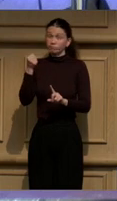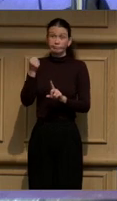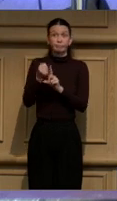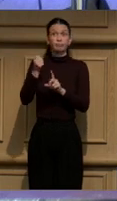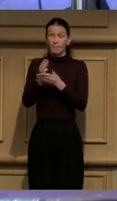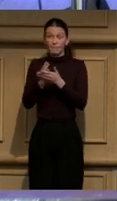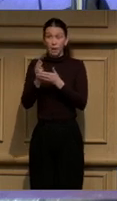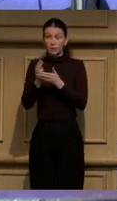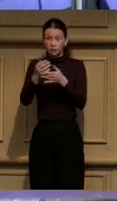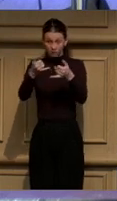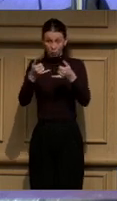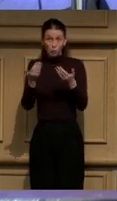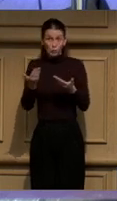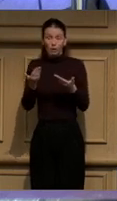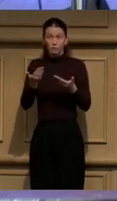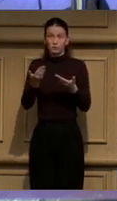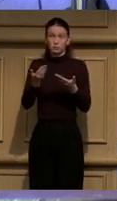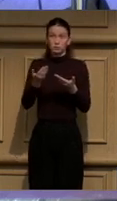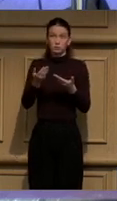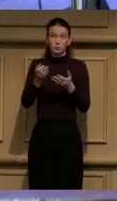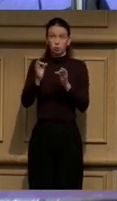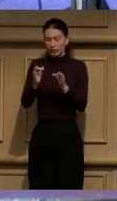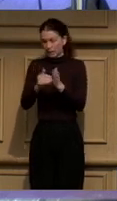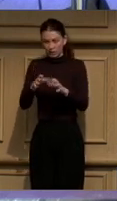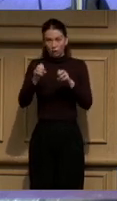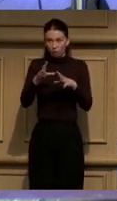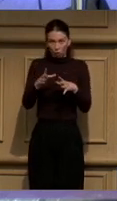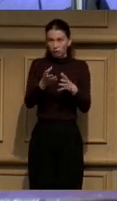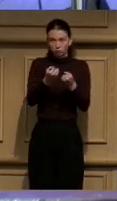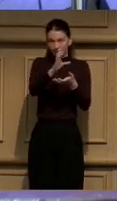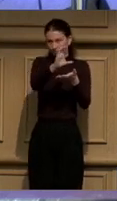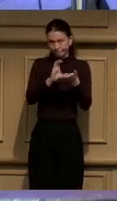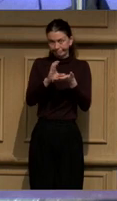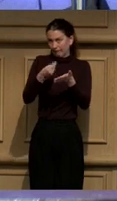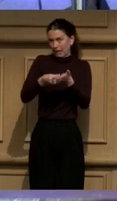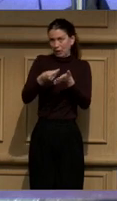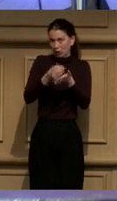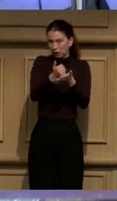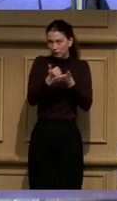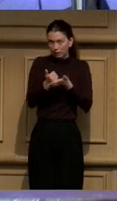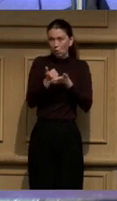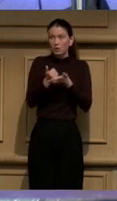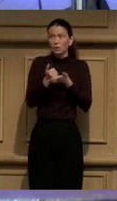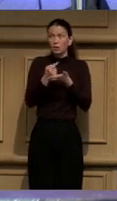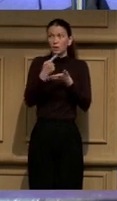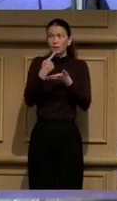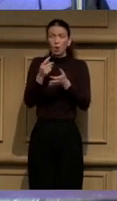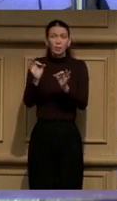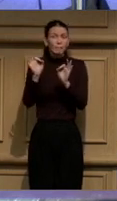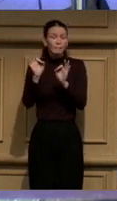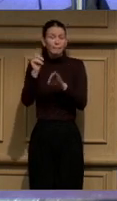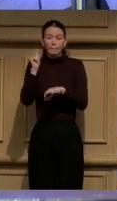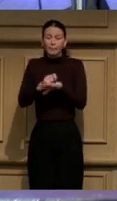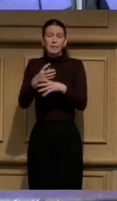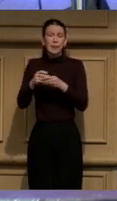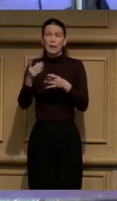it was great to have received the financial support to realize certain projects that I had at the time, but I feel like the greatest thing that came out of it was the